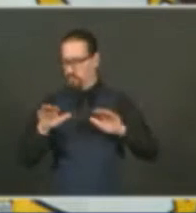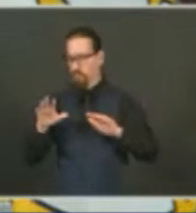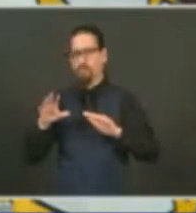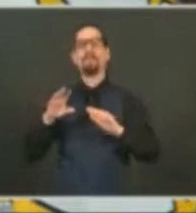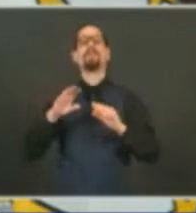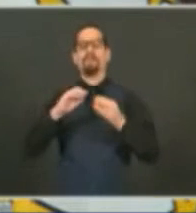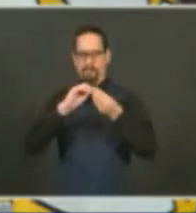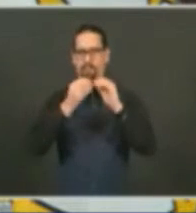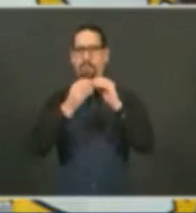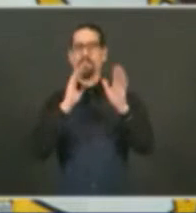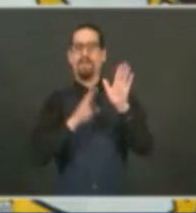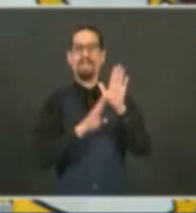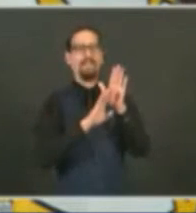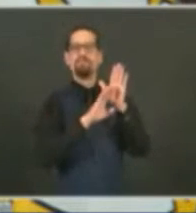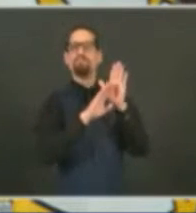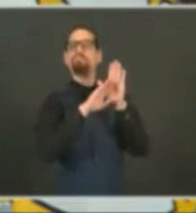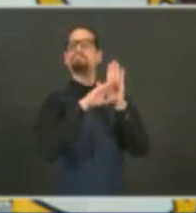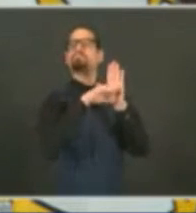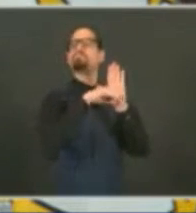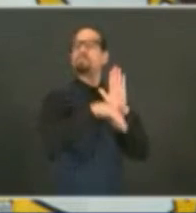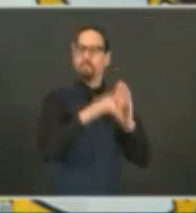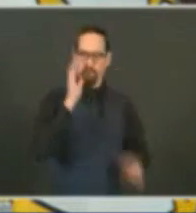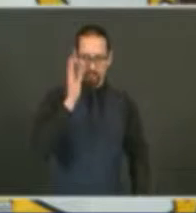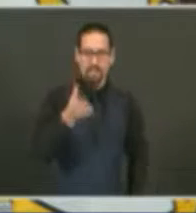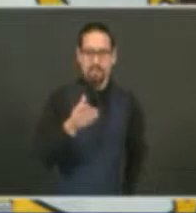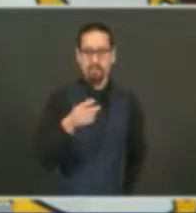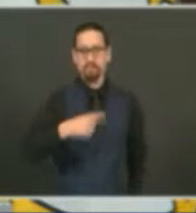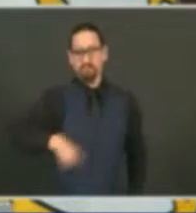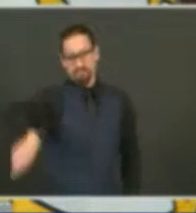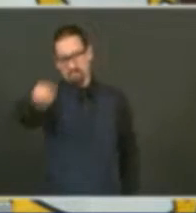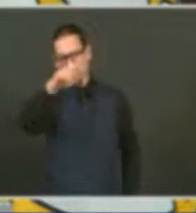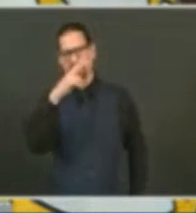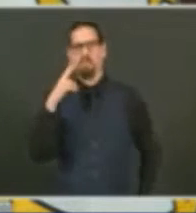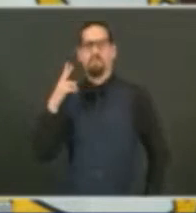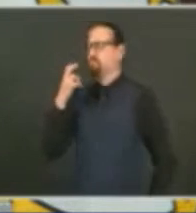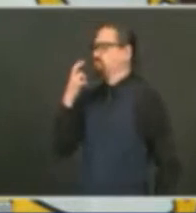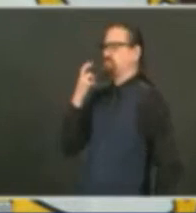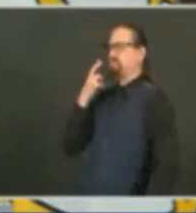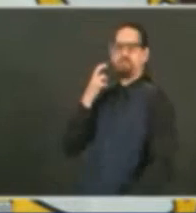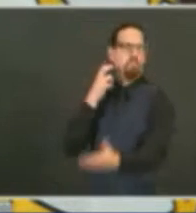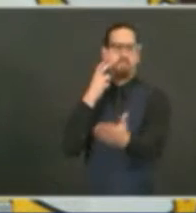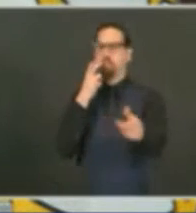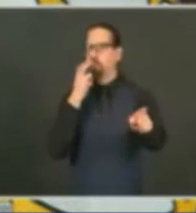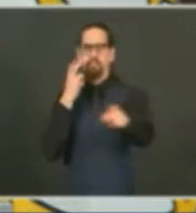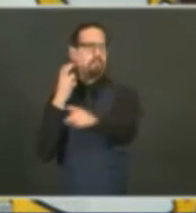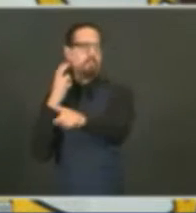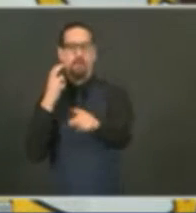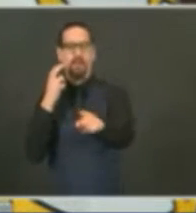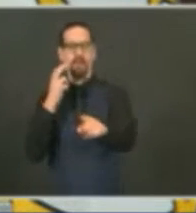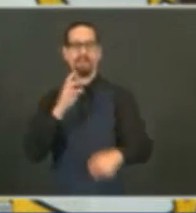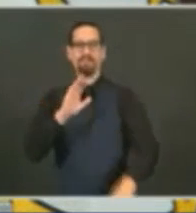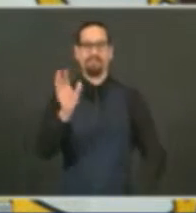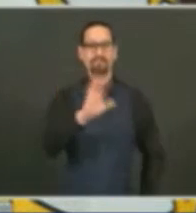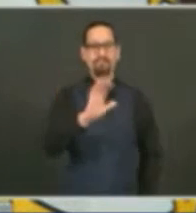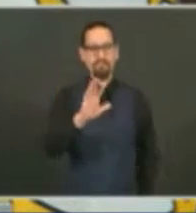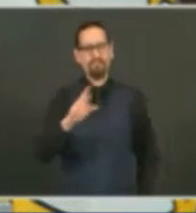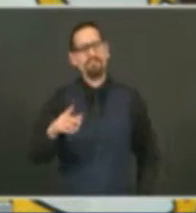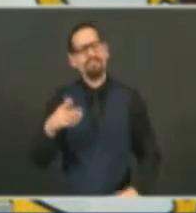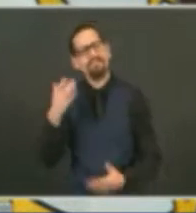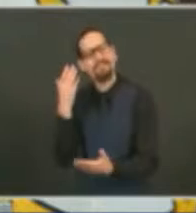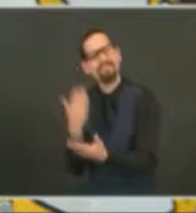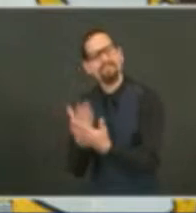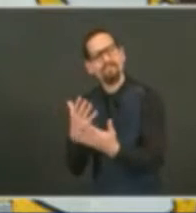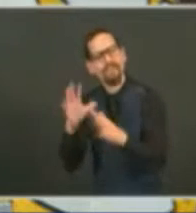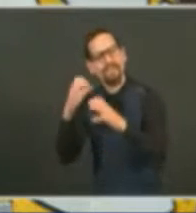this data is jarring for you and motivates you to take action. To those of you who are afraid, I would